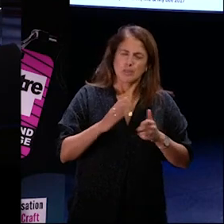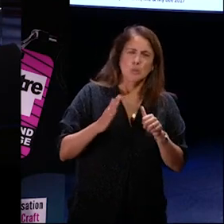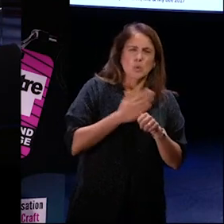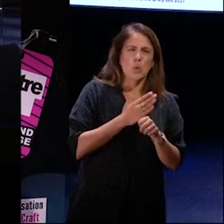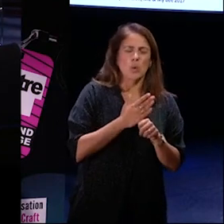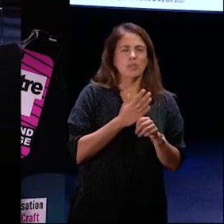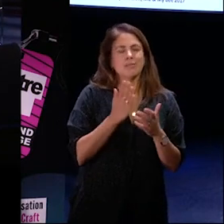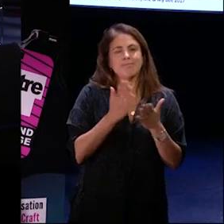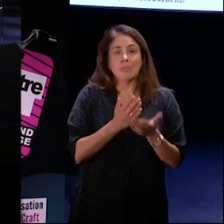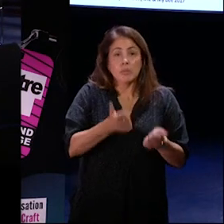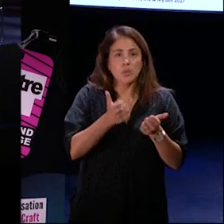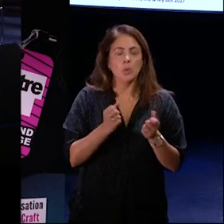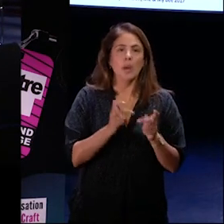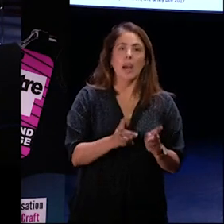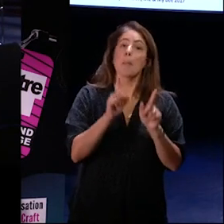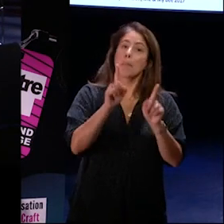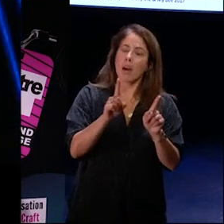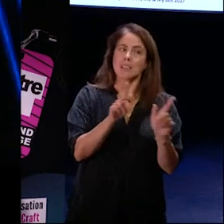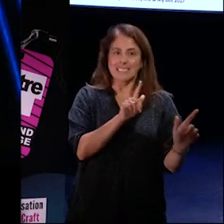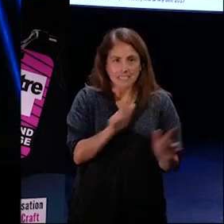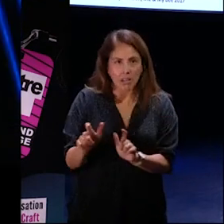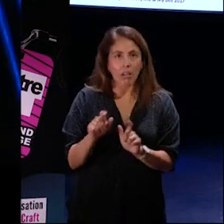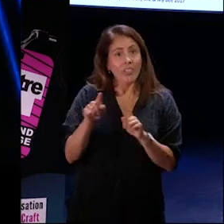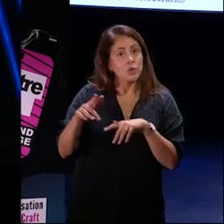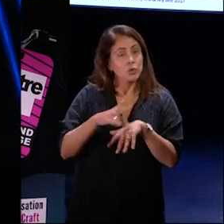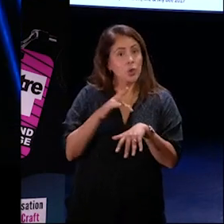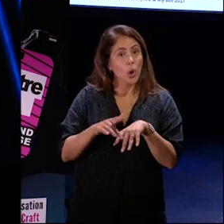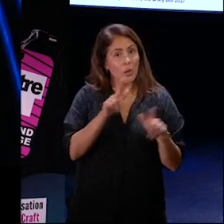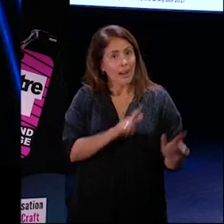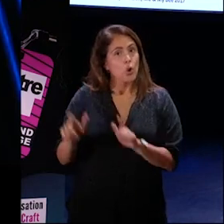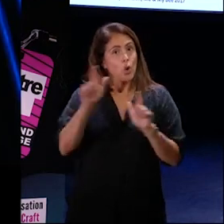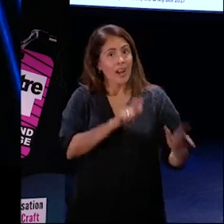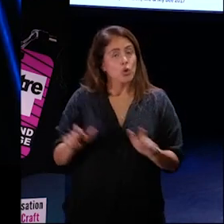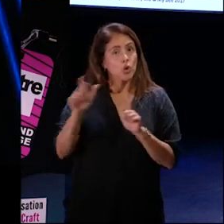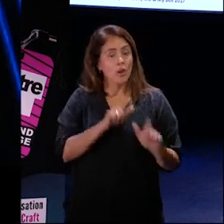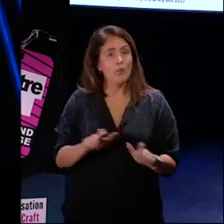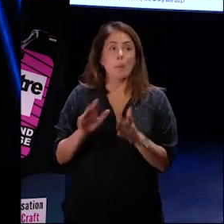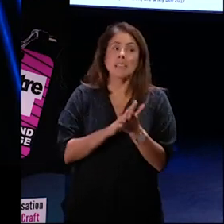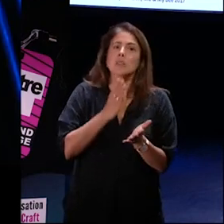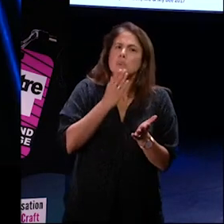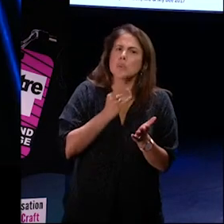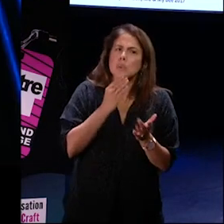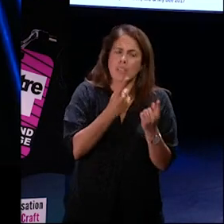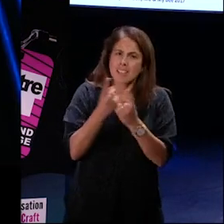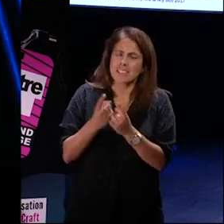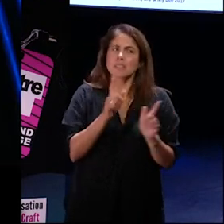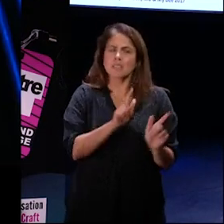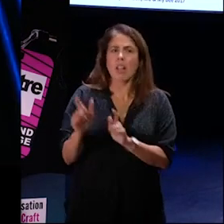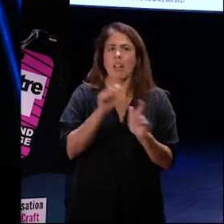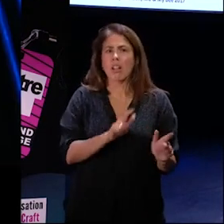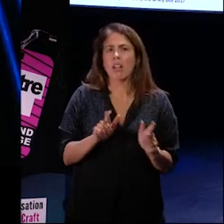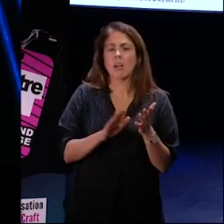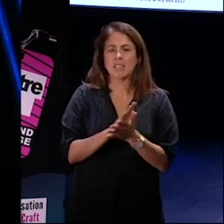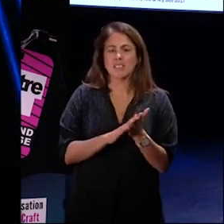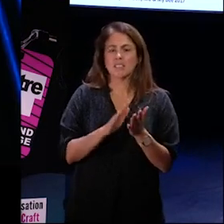way, we still did, and we still do this show. So, yeah, that's something, I guess, that sort of speaks to what you were saying about actually